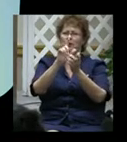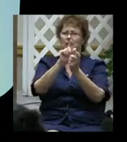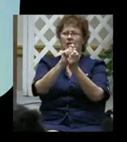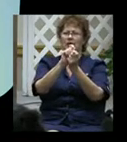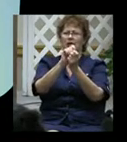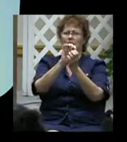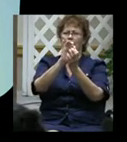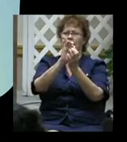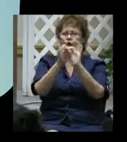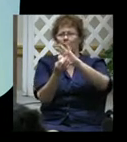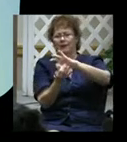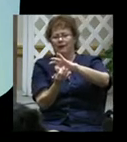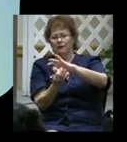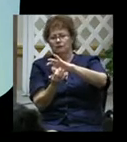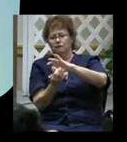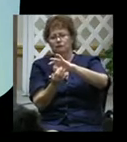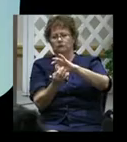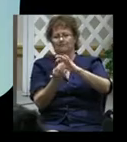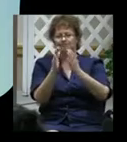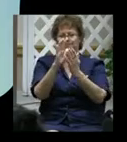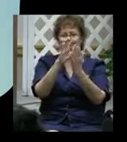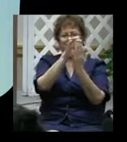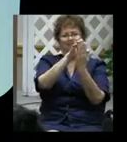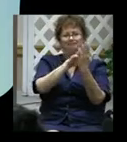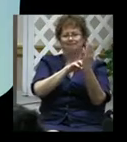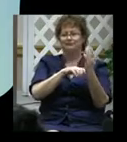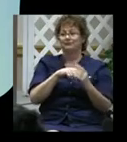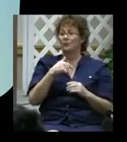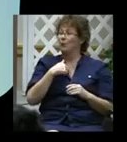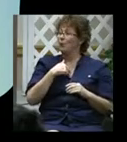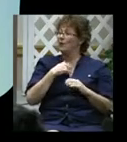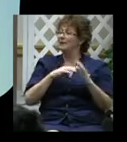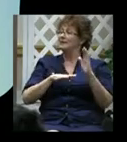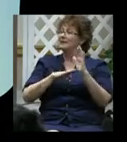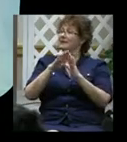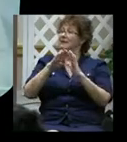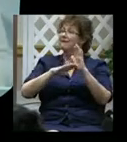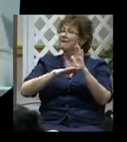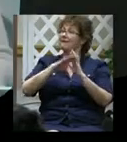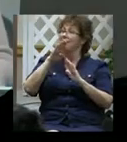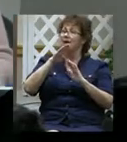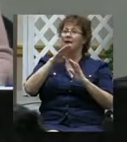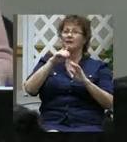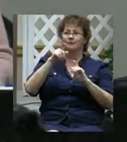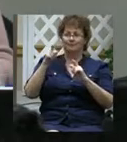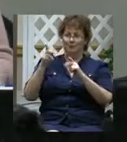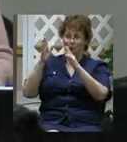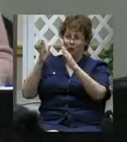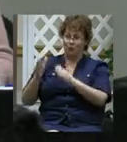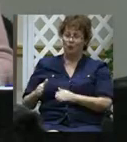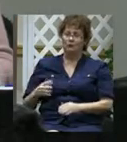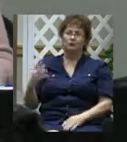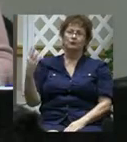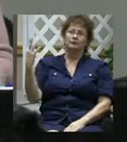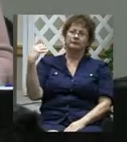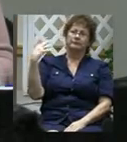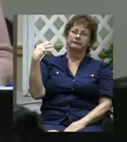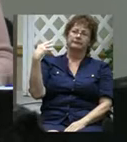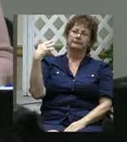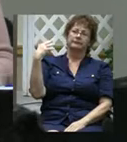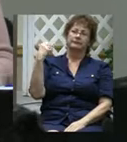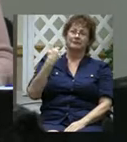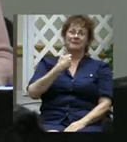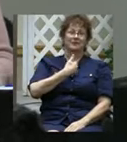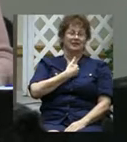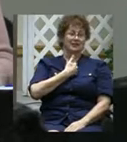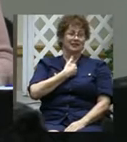interpretation. The software that we developed actually allows for the candidate to record themselves